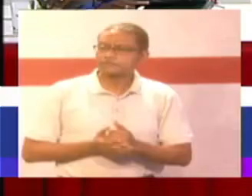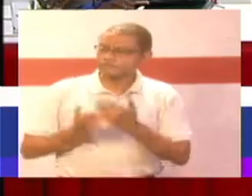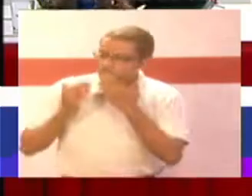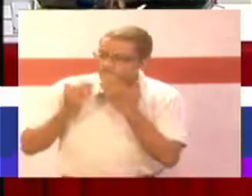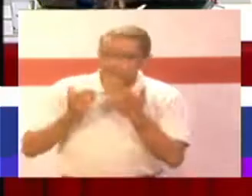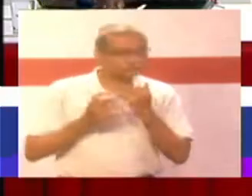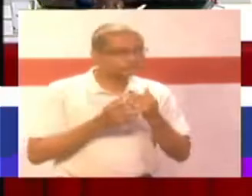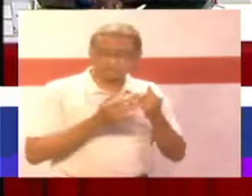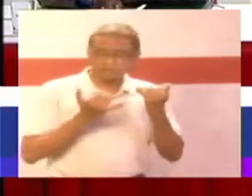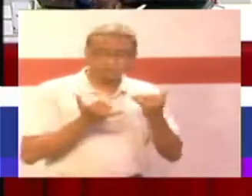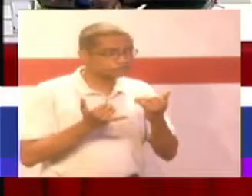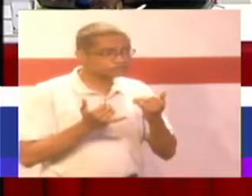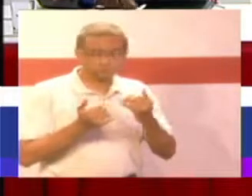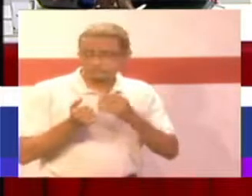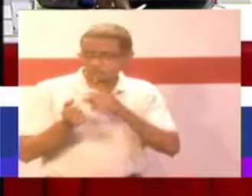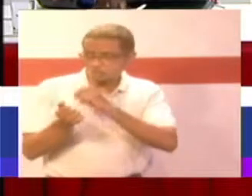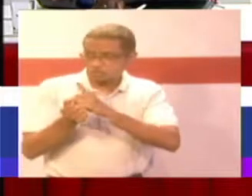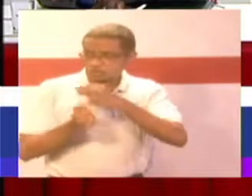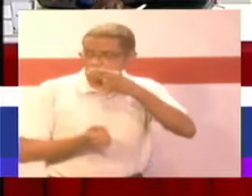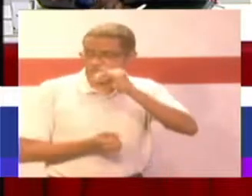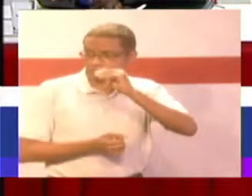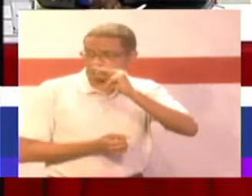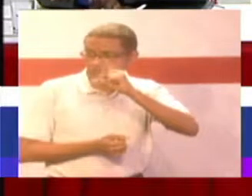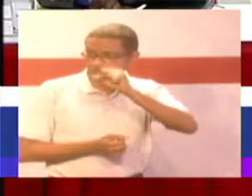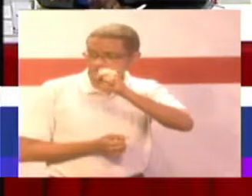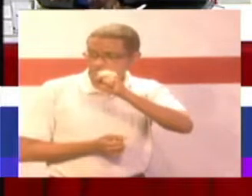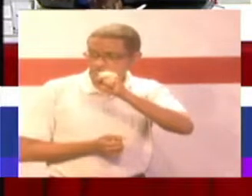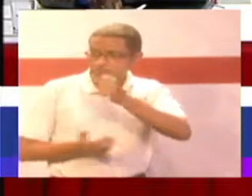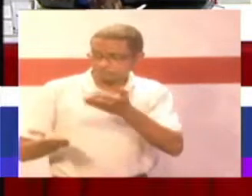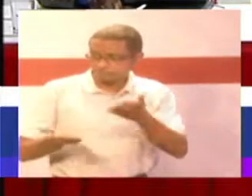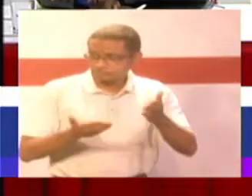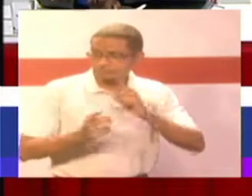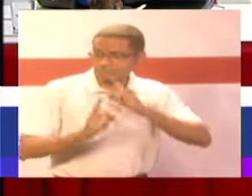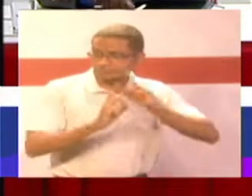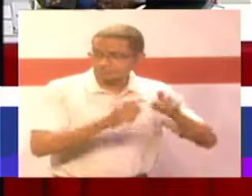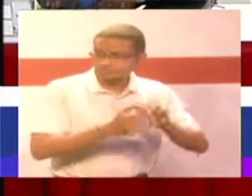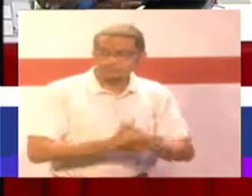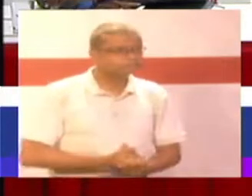Dr. Hines. Okay. Not sure this is working.